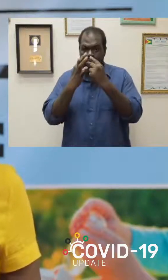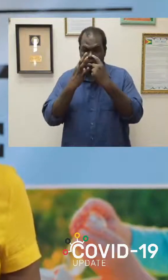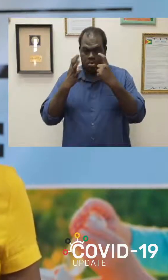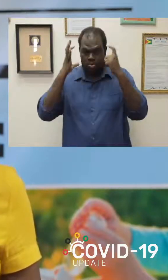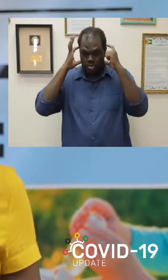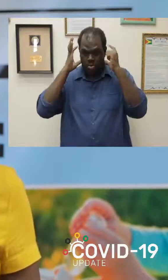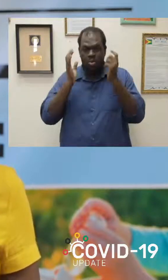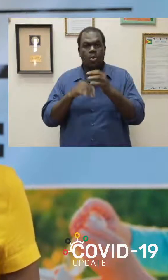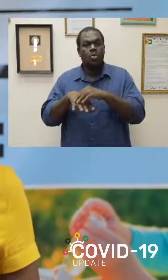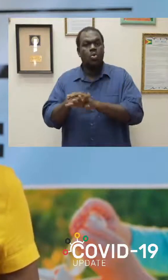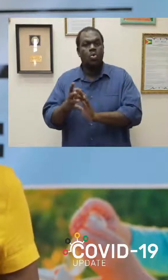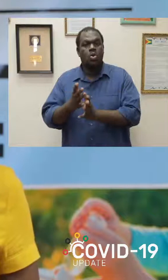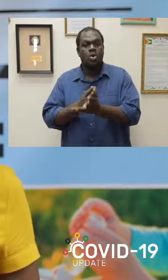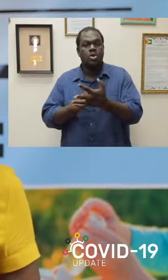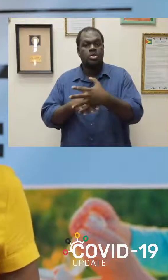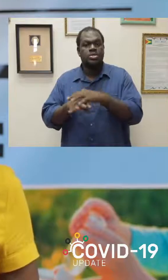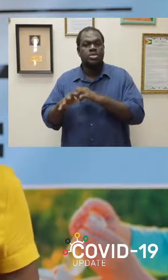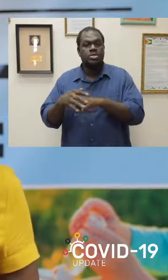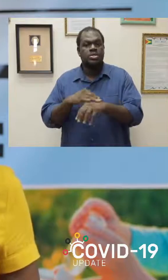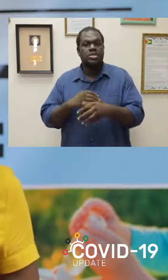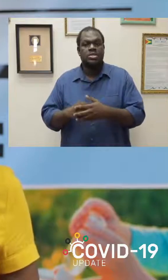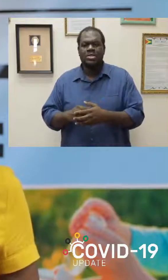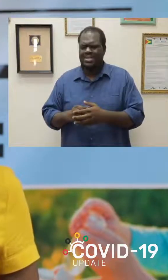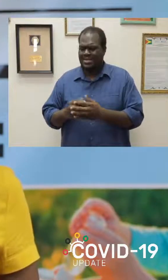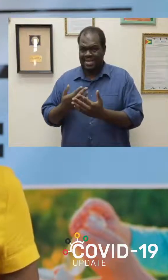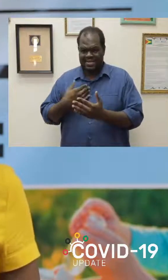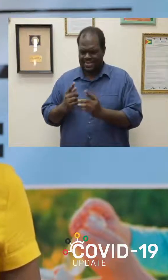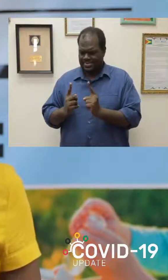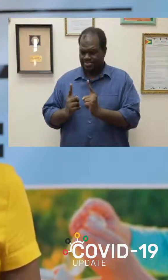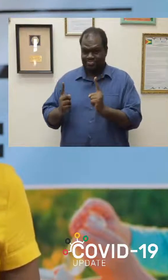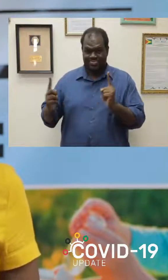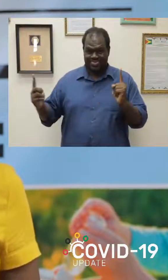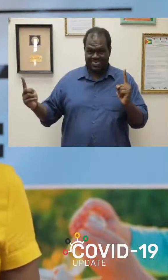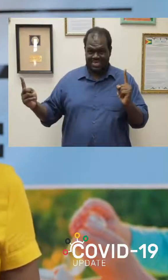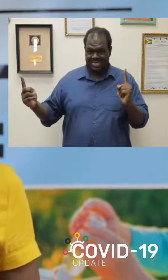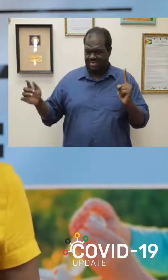physical distancing of at least 6 feet.